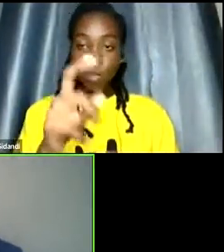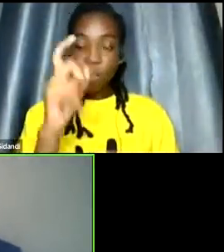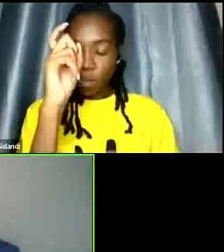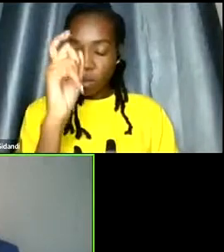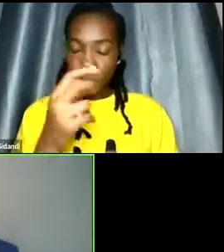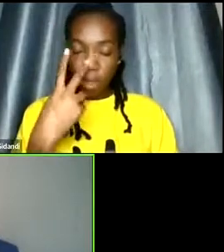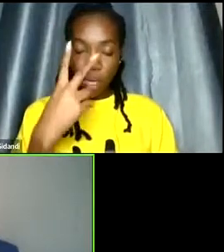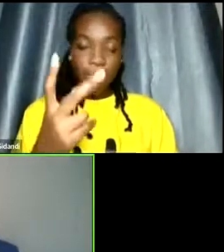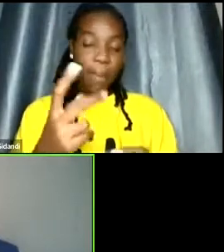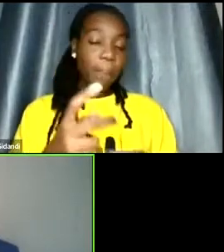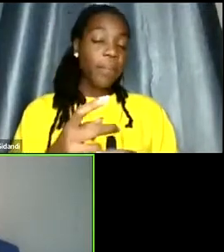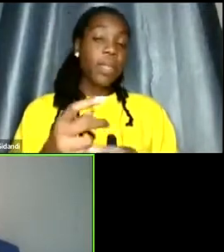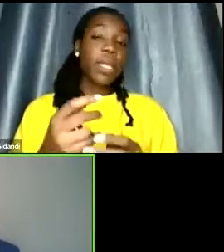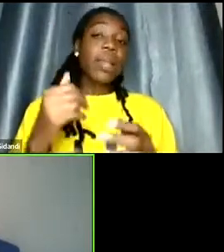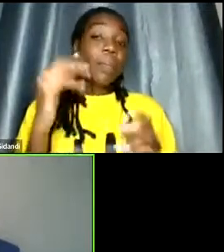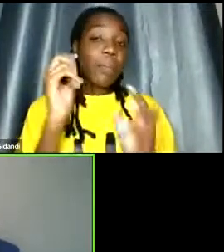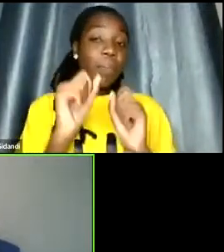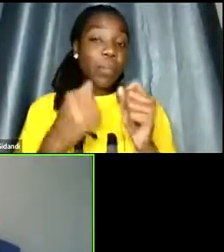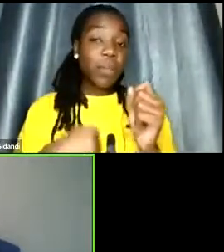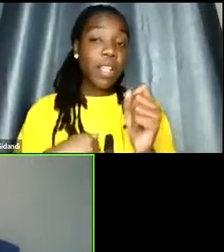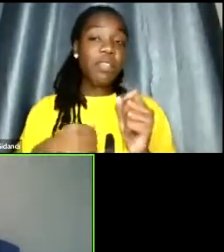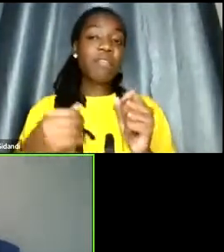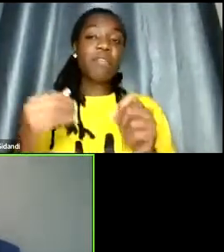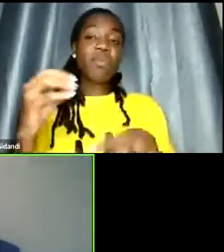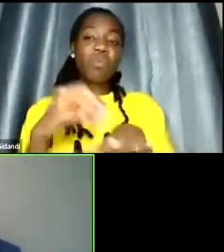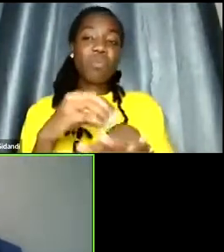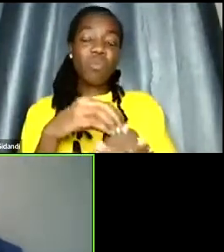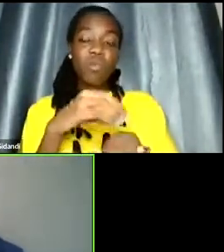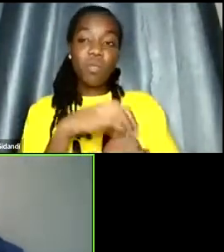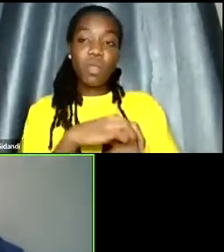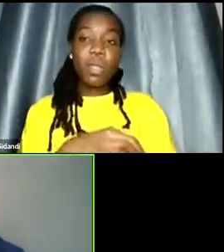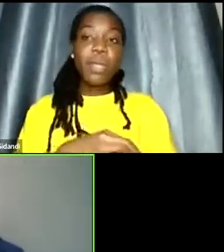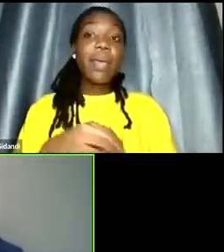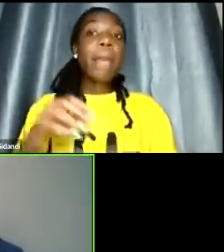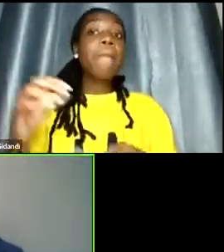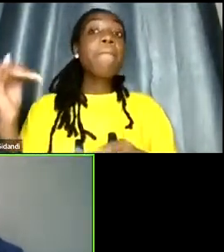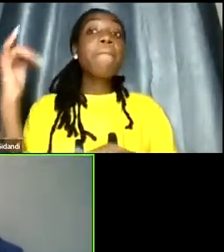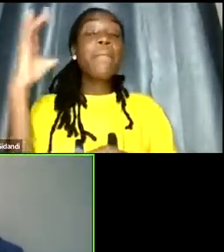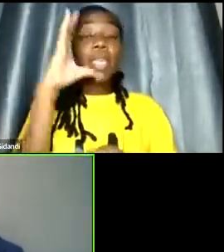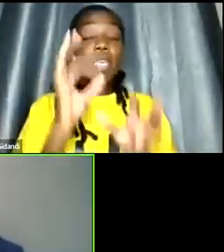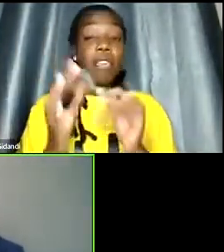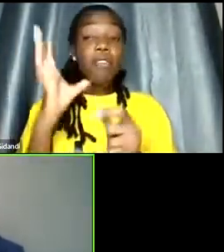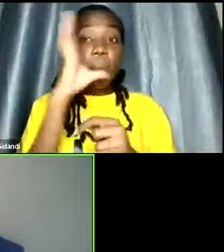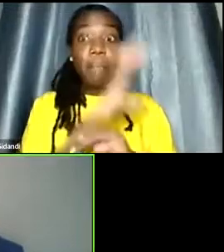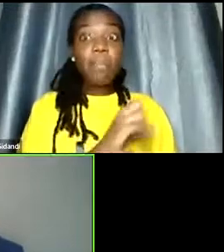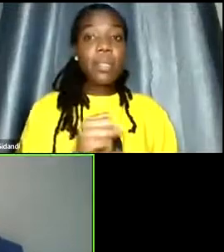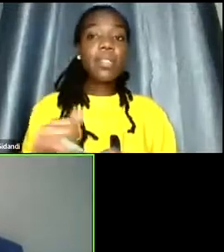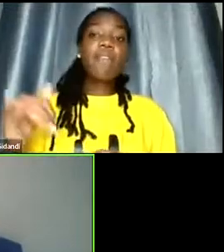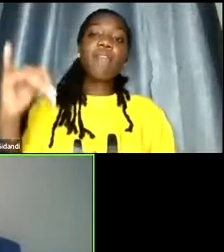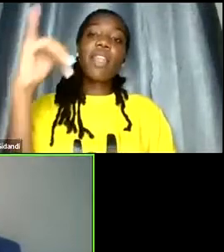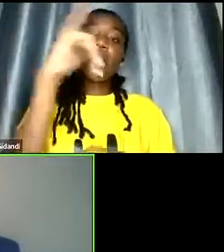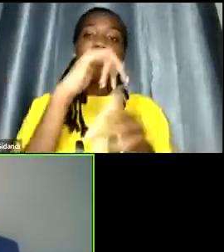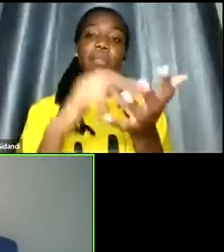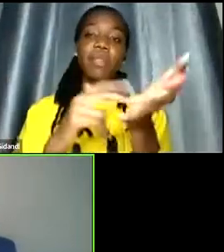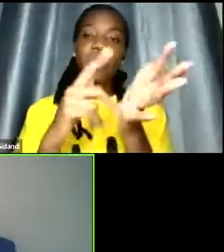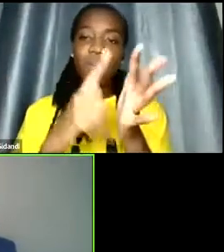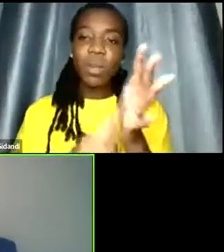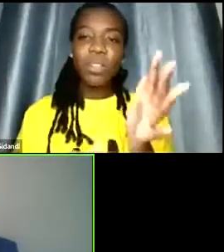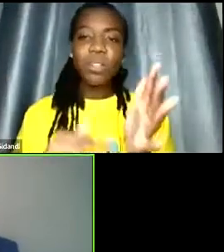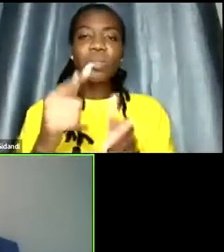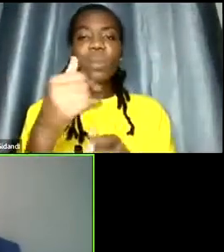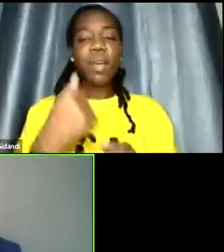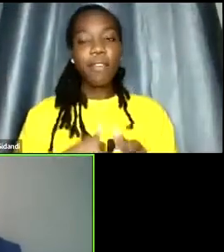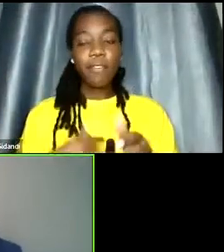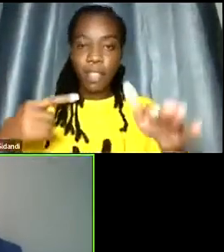injuries. Now, what are injuries or missed flights? Injuries are things such as having an induction crisis.